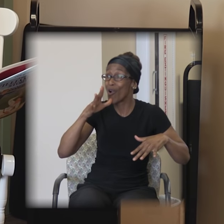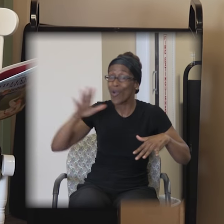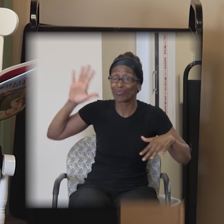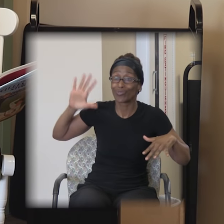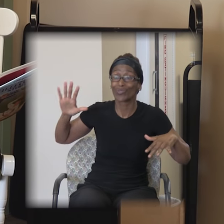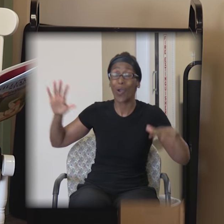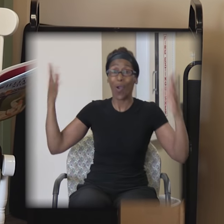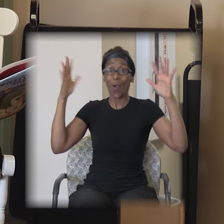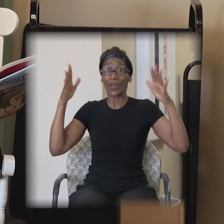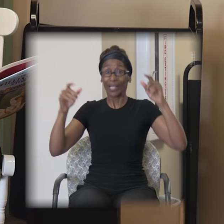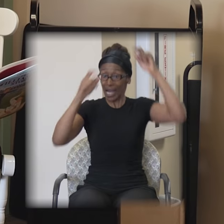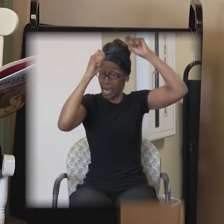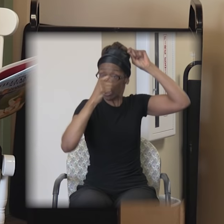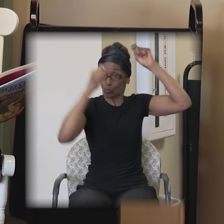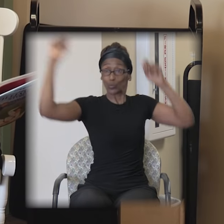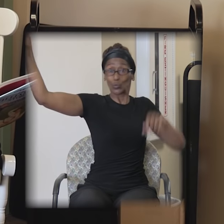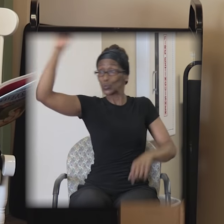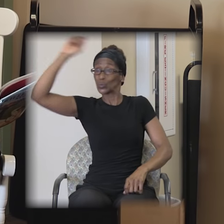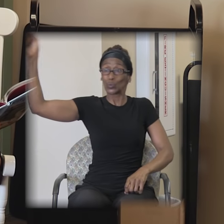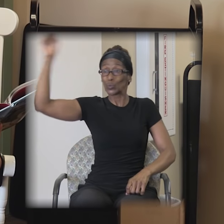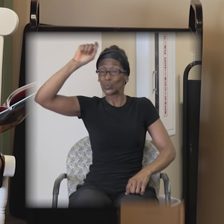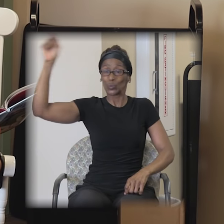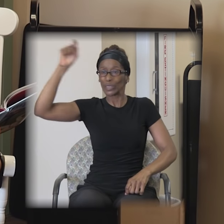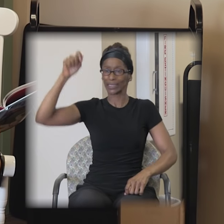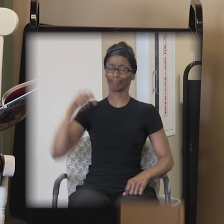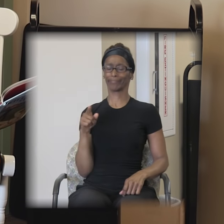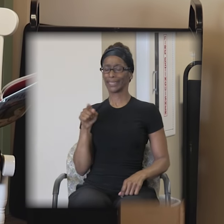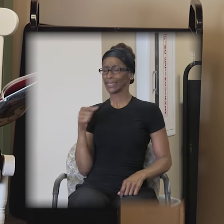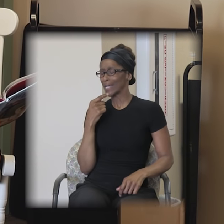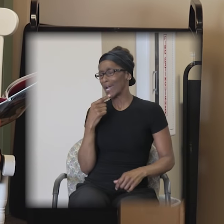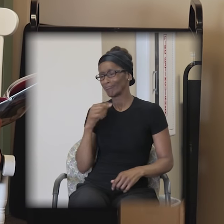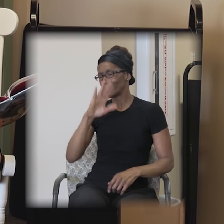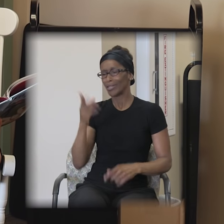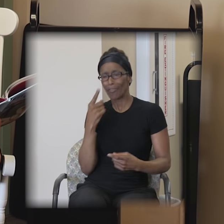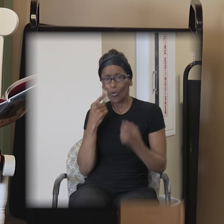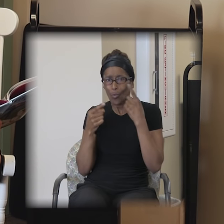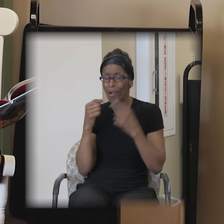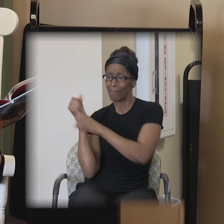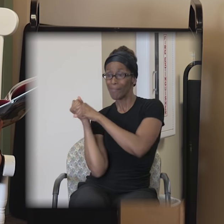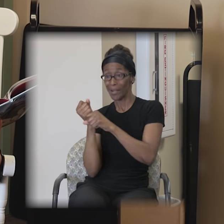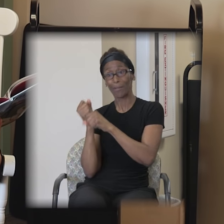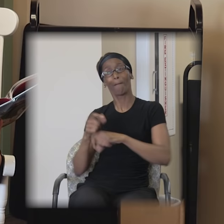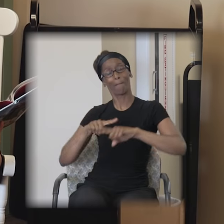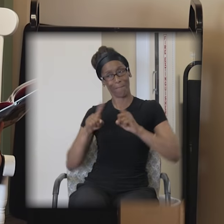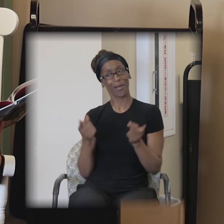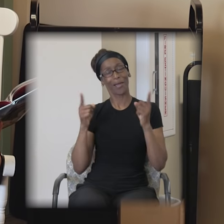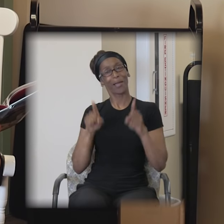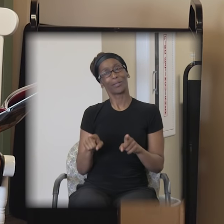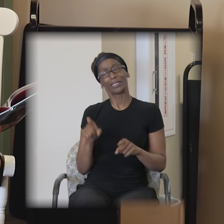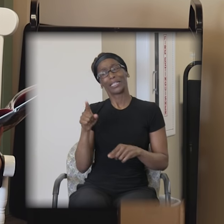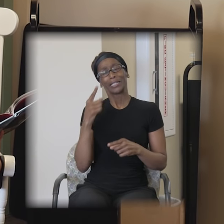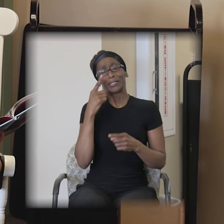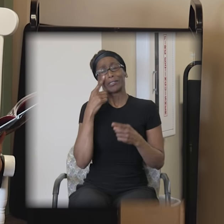waved hats too. William said he'd never cry about baseball, but he did cry at the sight of